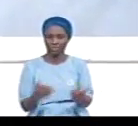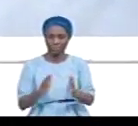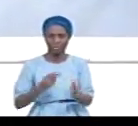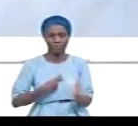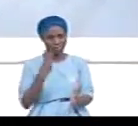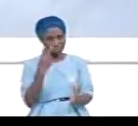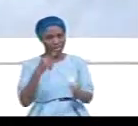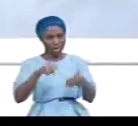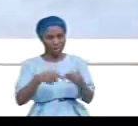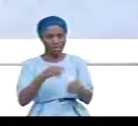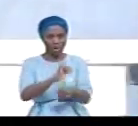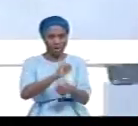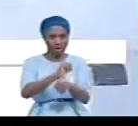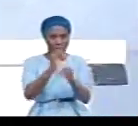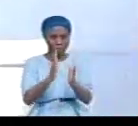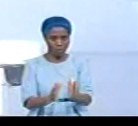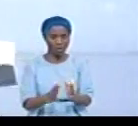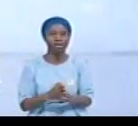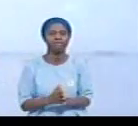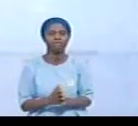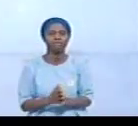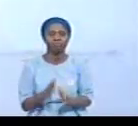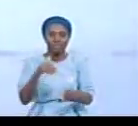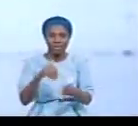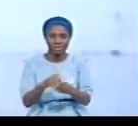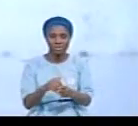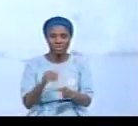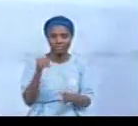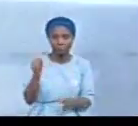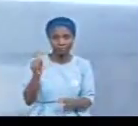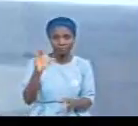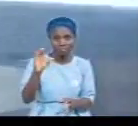worker. We're looking at Acts chapter